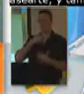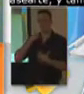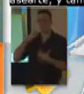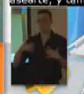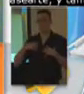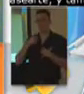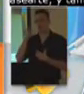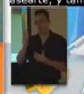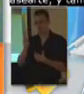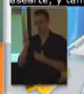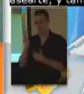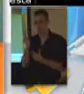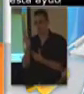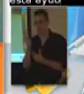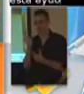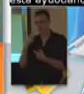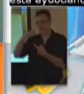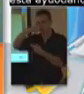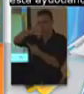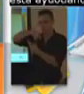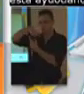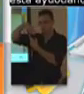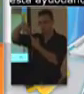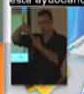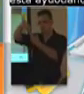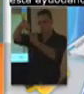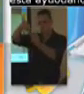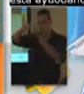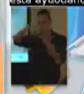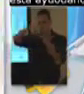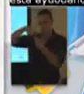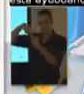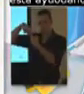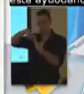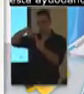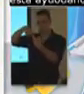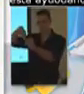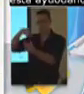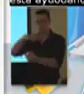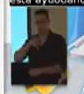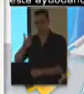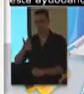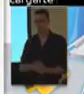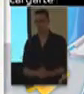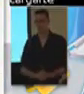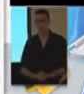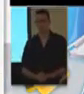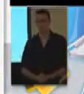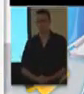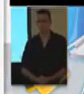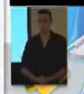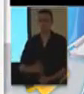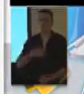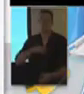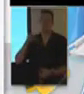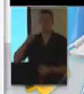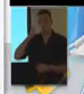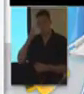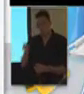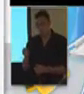to carry all the weight, they don't have to bear the weight. They can use that system as well to move the person from one place to